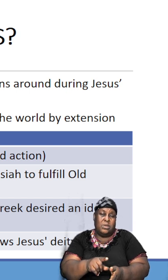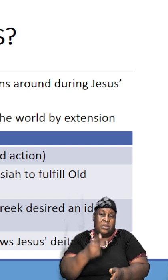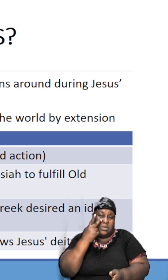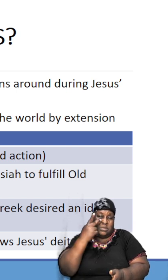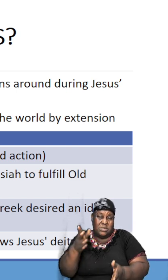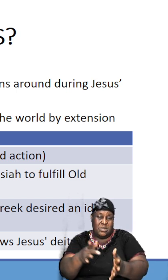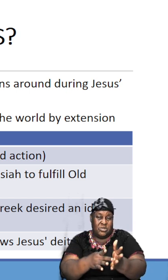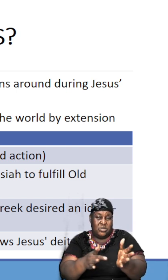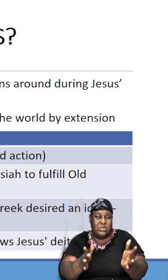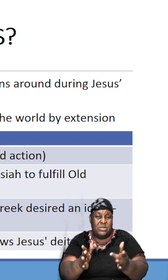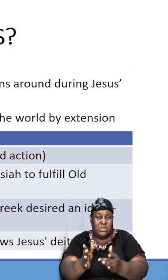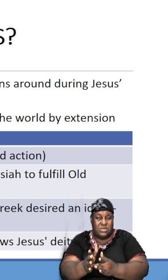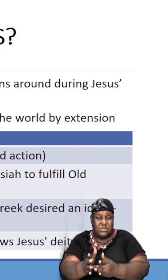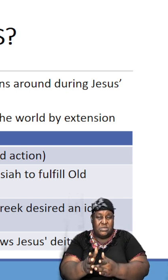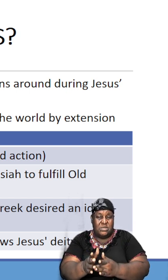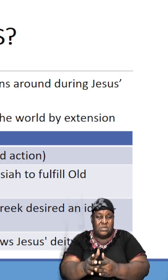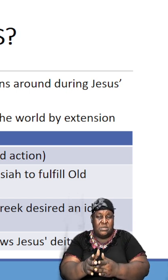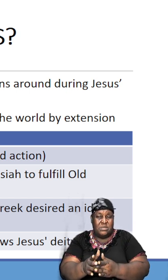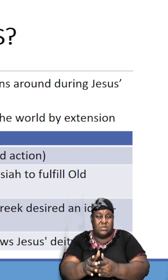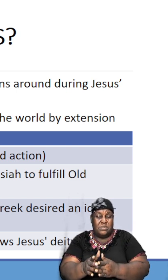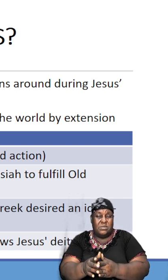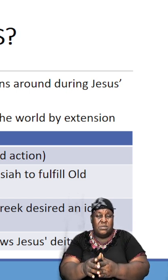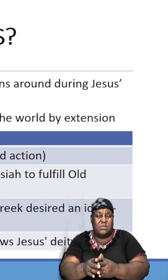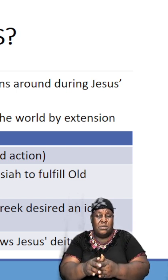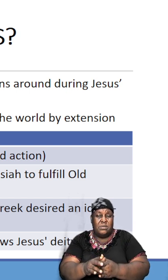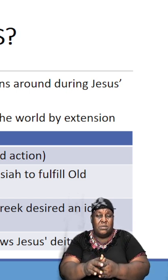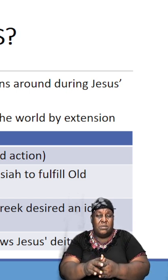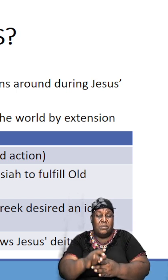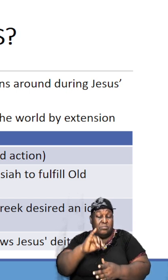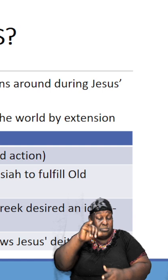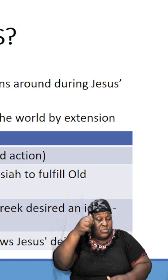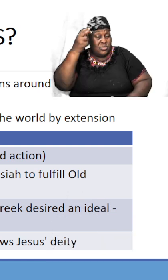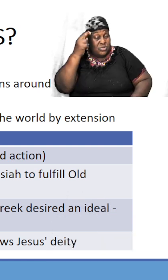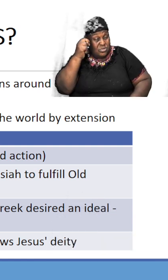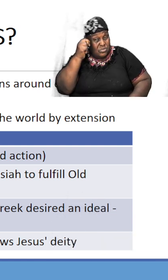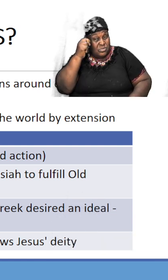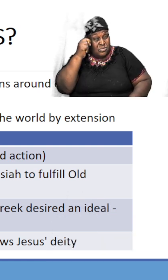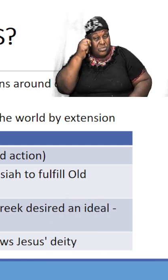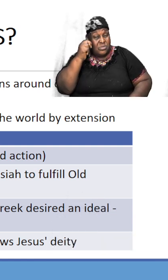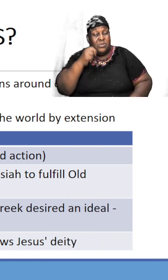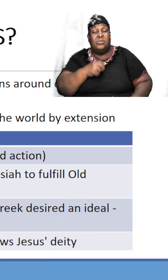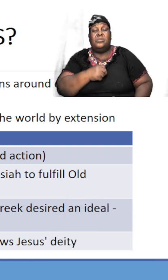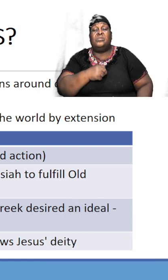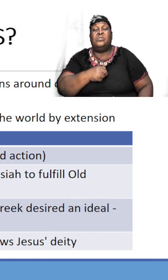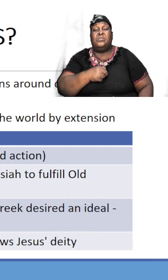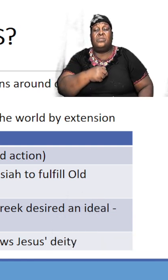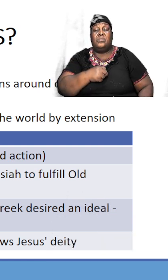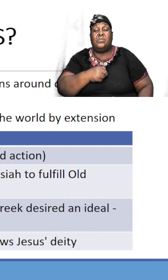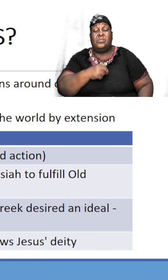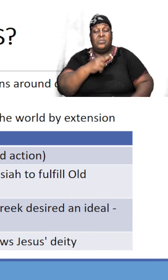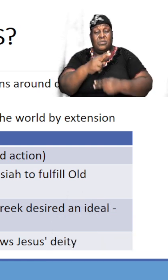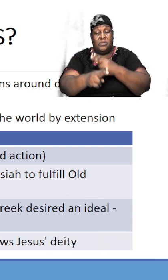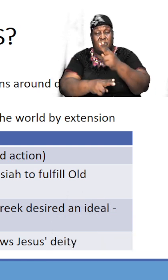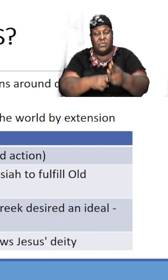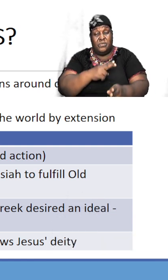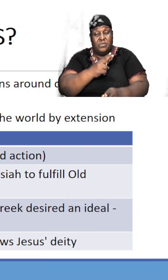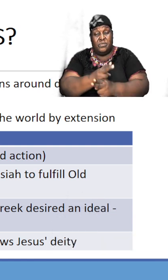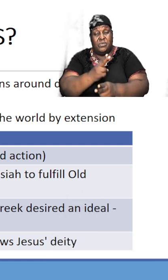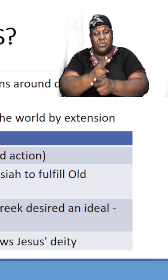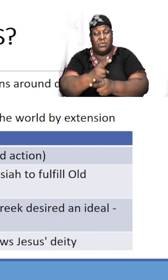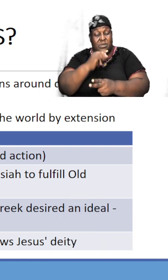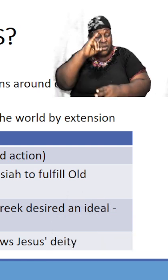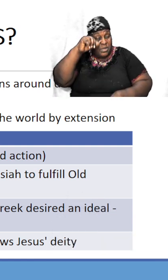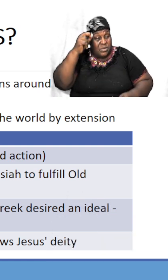Jesus in such a way. John, on the other hand, his account had a universal appeal. And